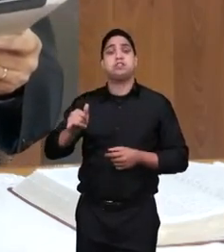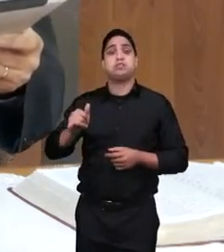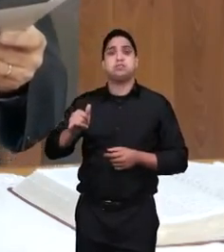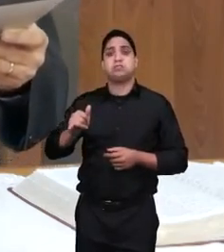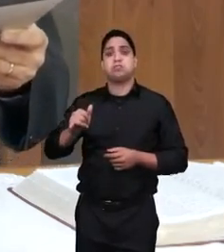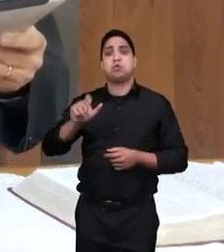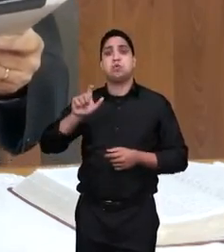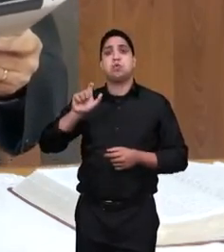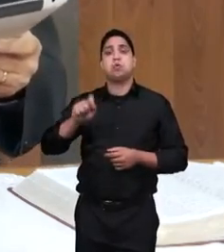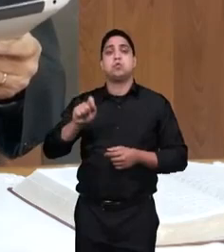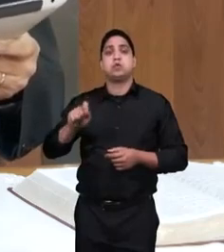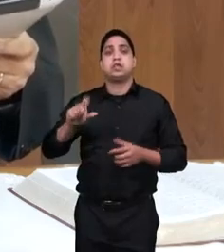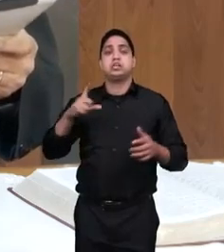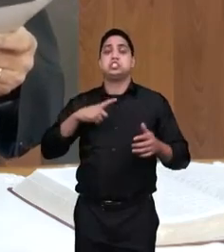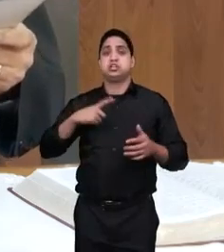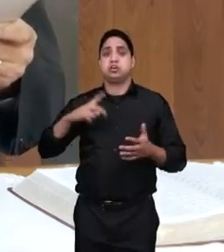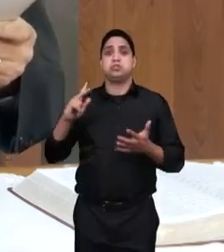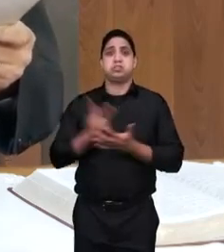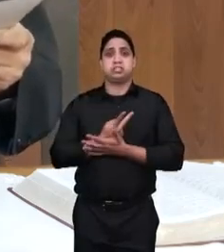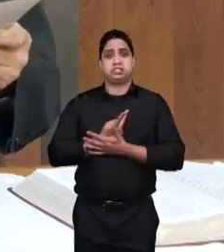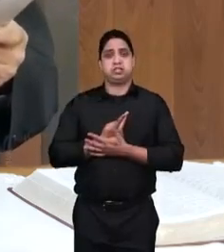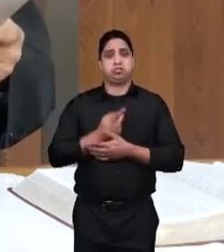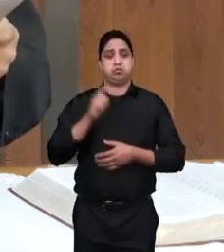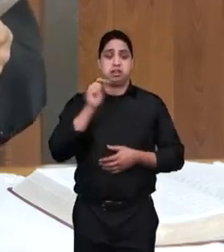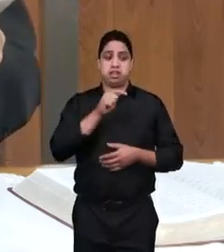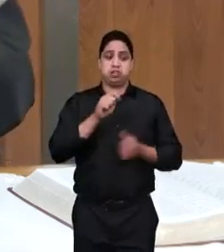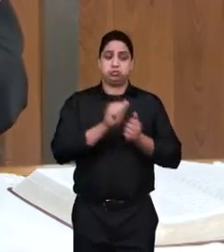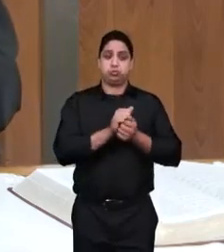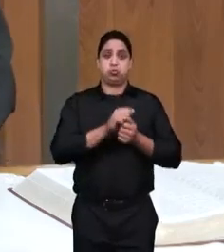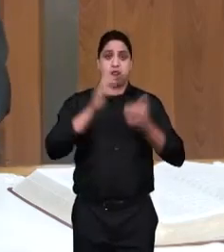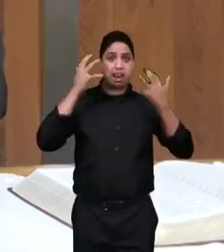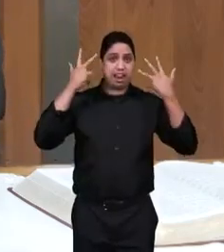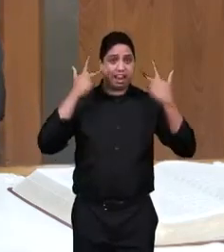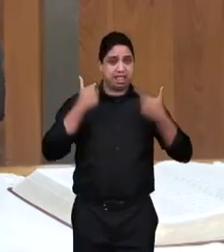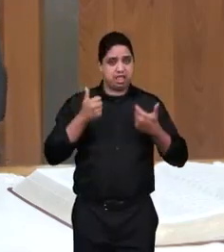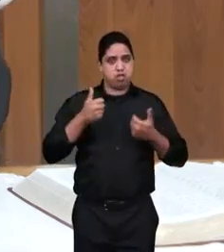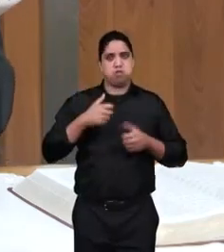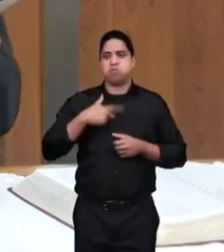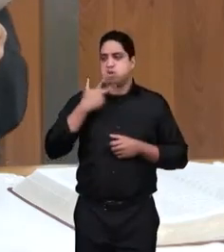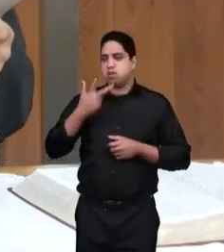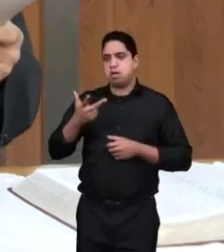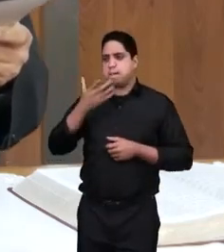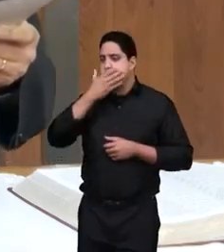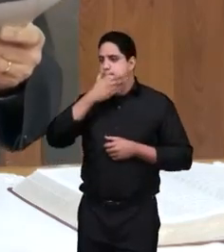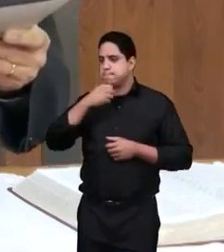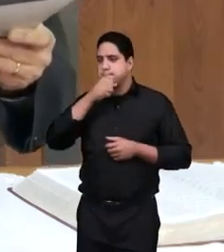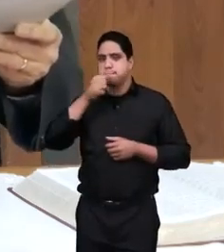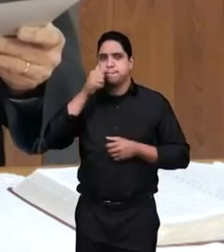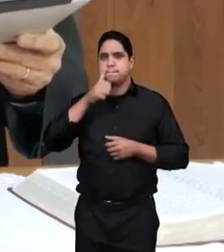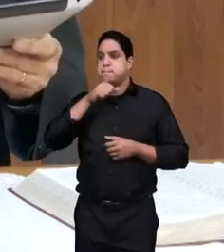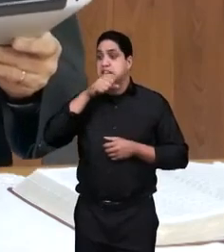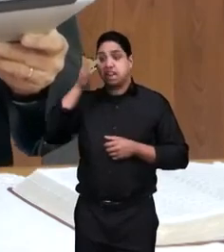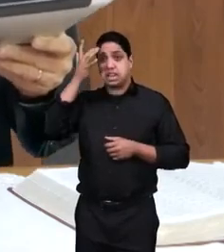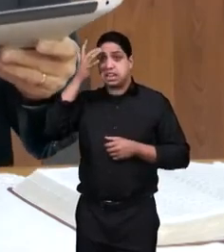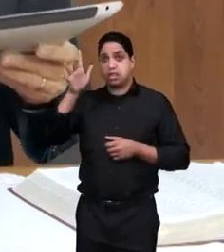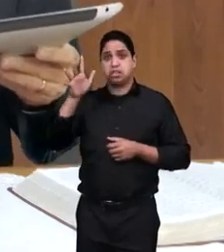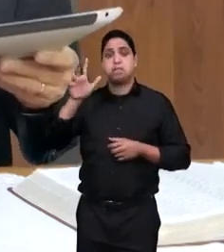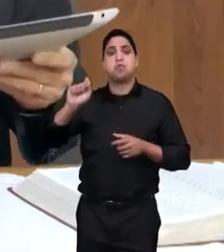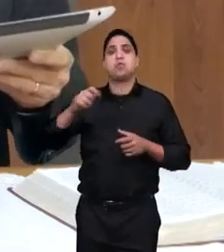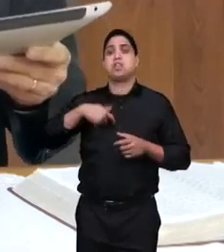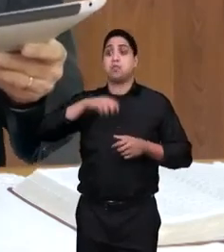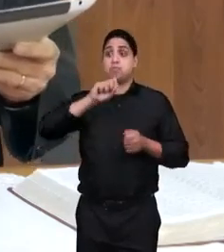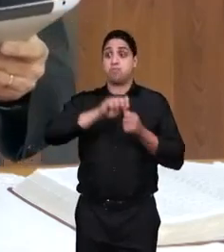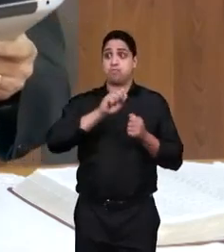about what had happened with the lion. We see in verse 6, neither your father or mother were aware of what